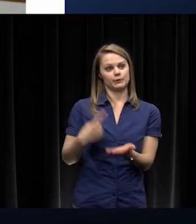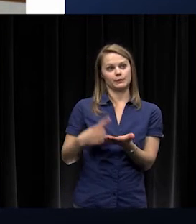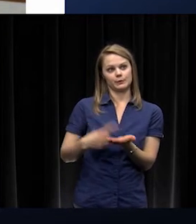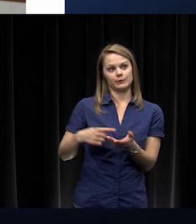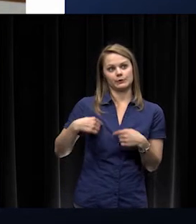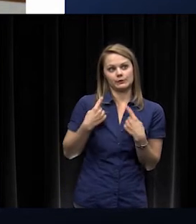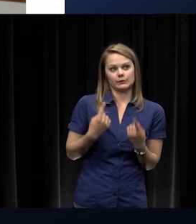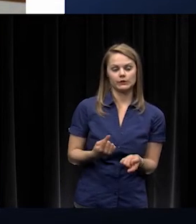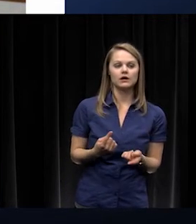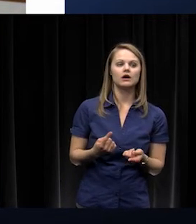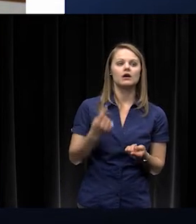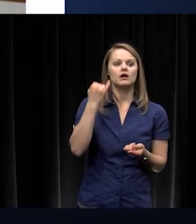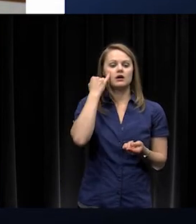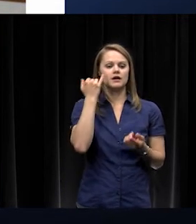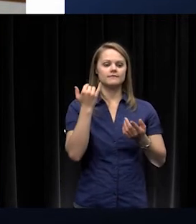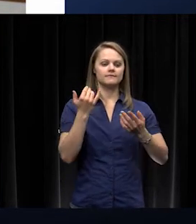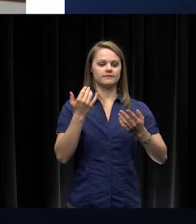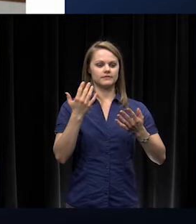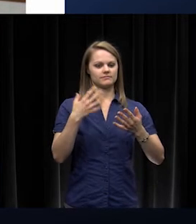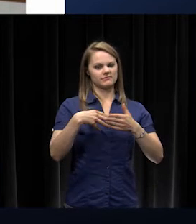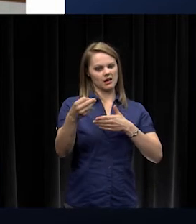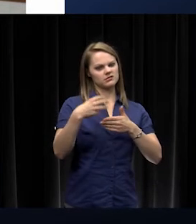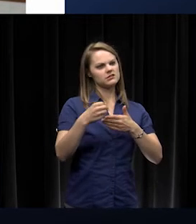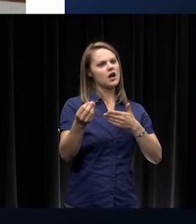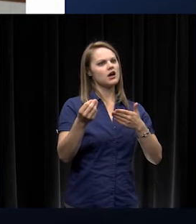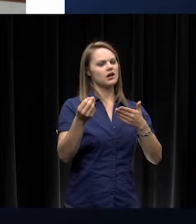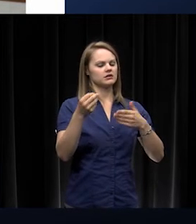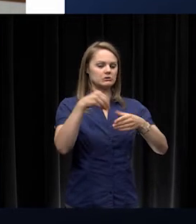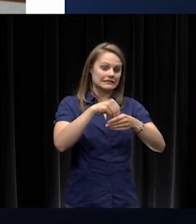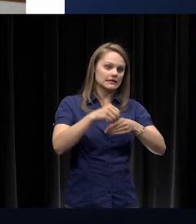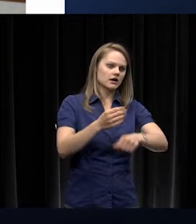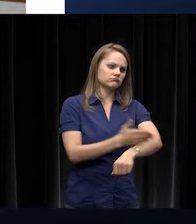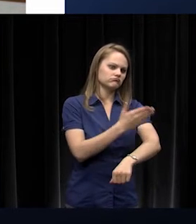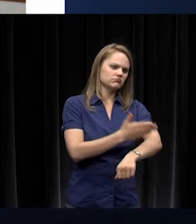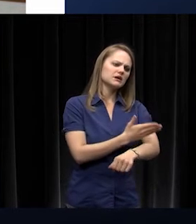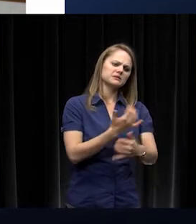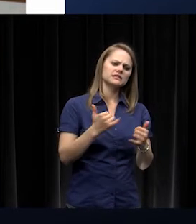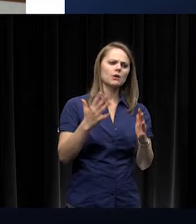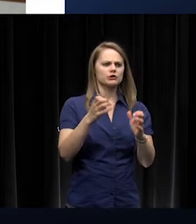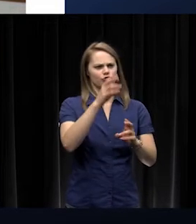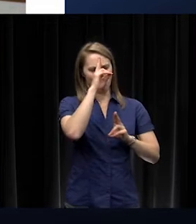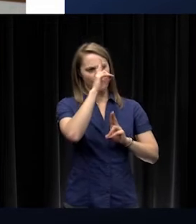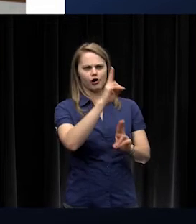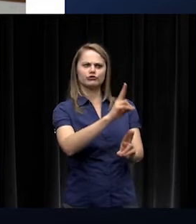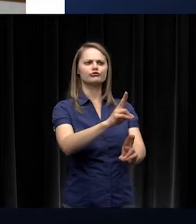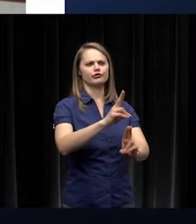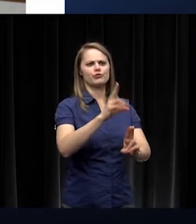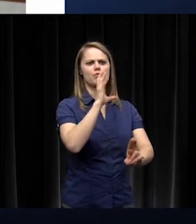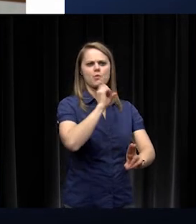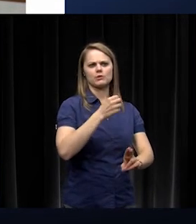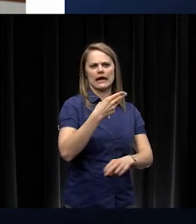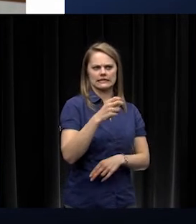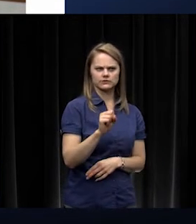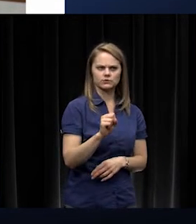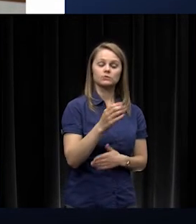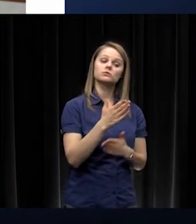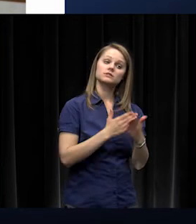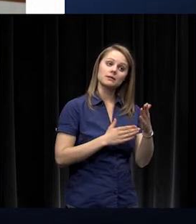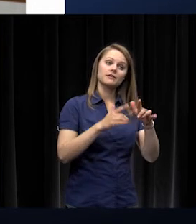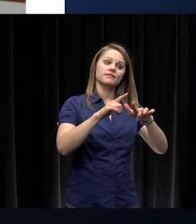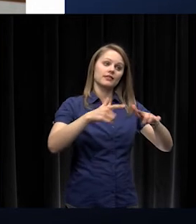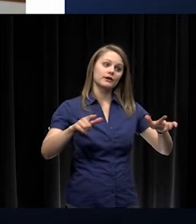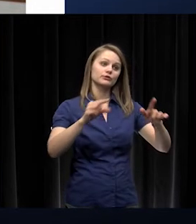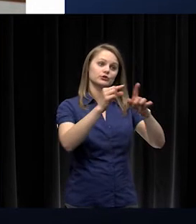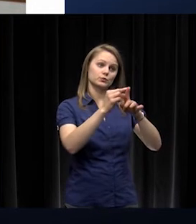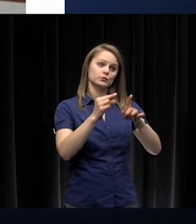these facilities, we want to still carry and pay homage to the high school that was there. So we have some of the existing building language that we have. So we're using the